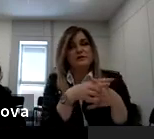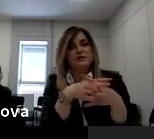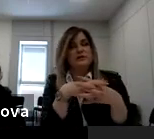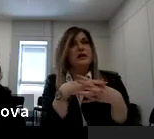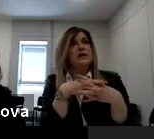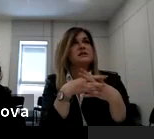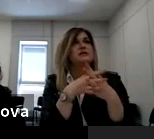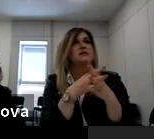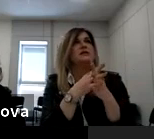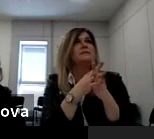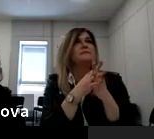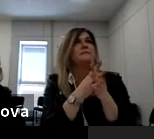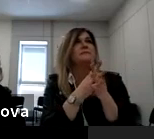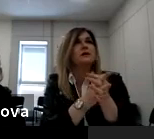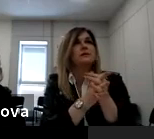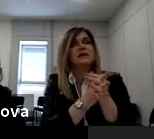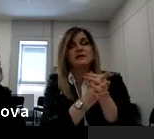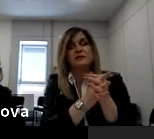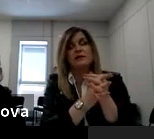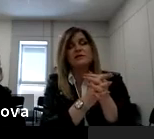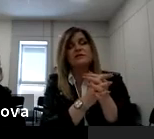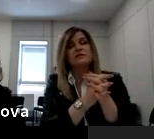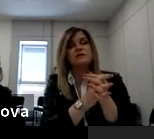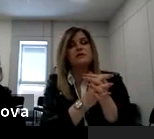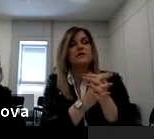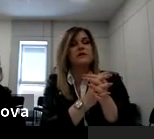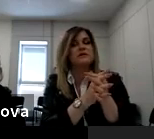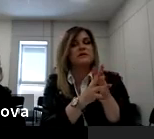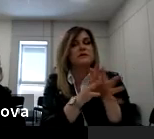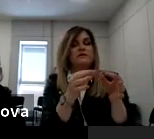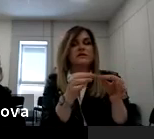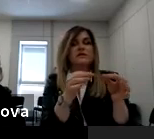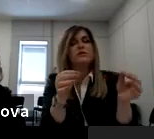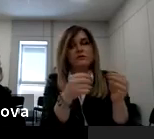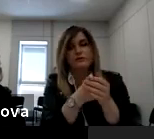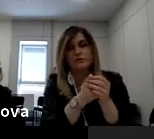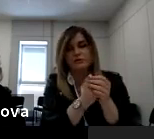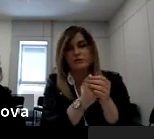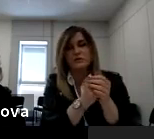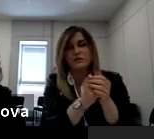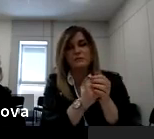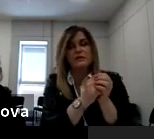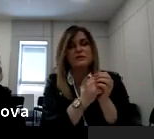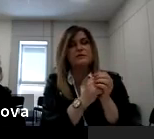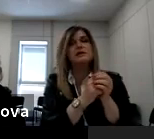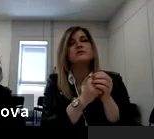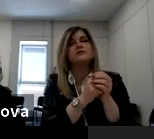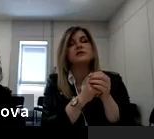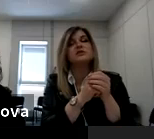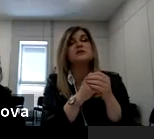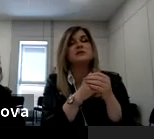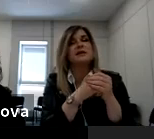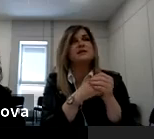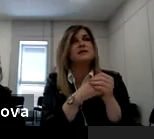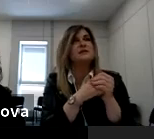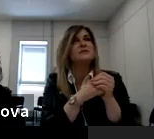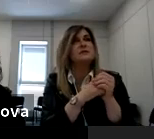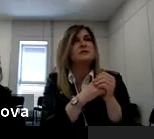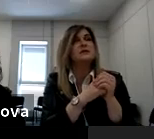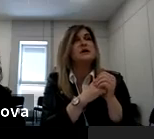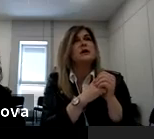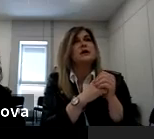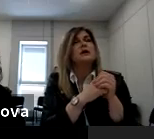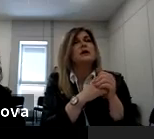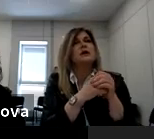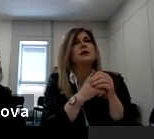important to mention, it's bending radius. For the small versions of slim, bending radius is just 8